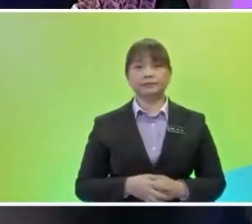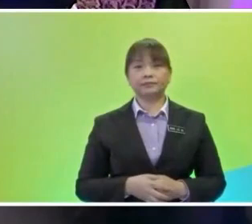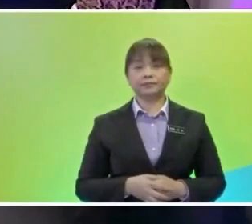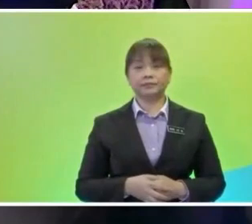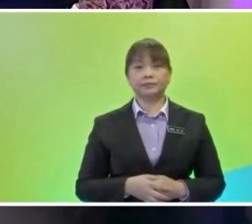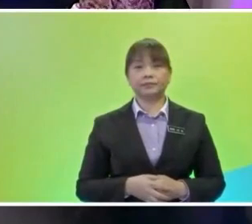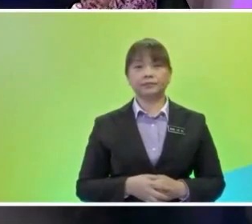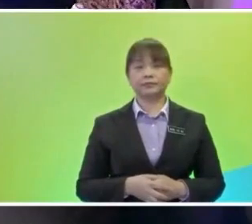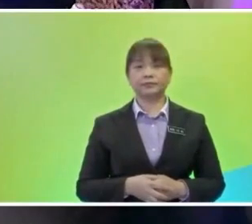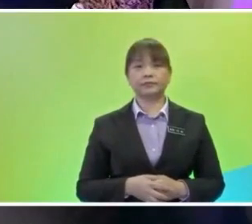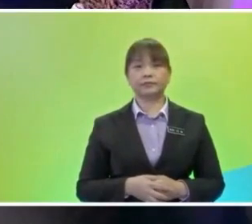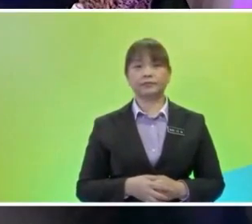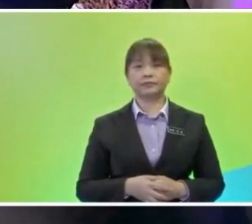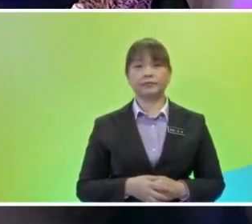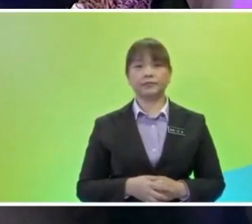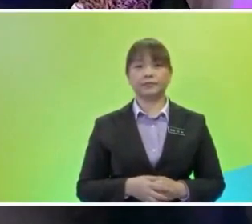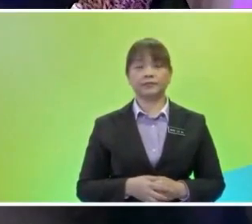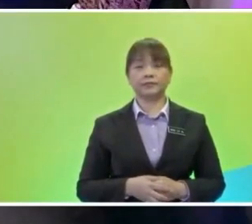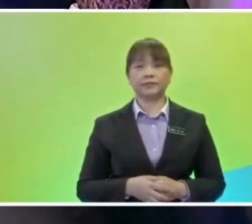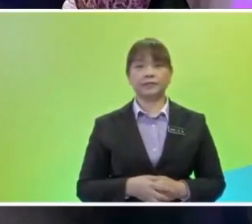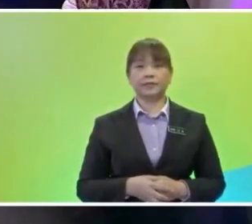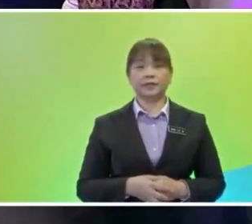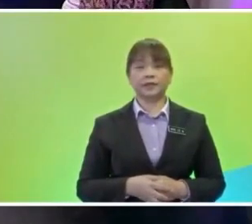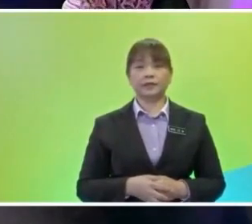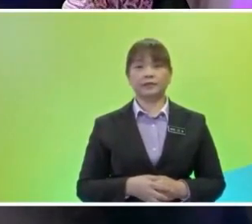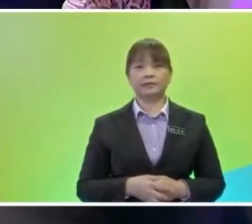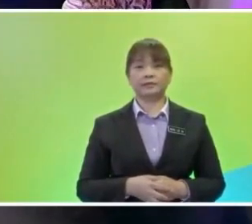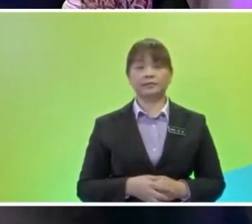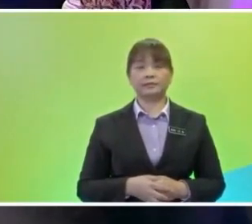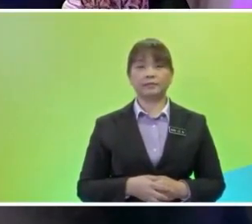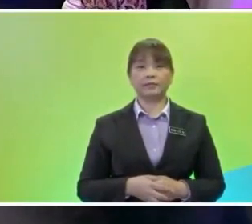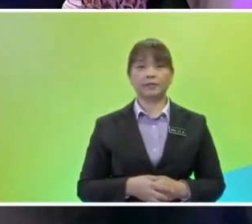or causing fear? Okay, Amar. All right, Amar.